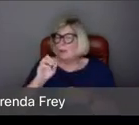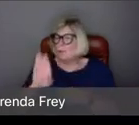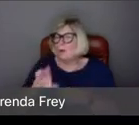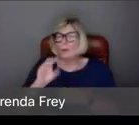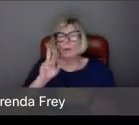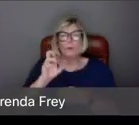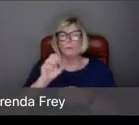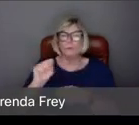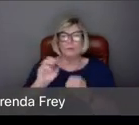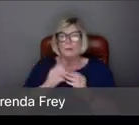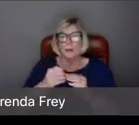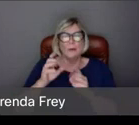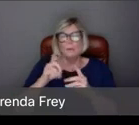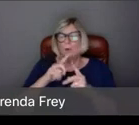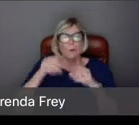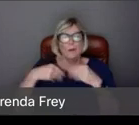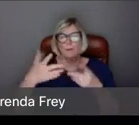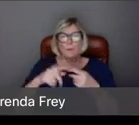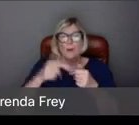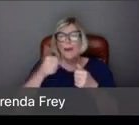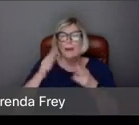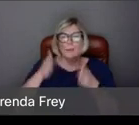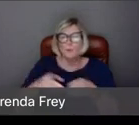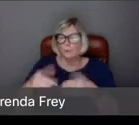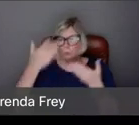anything like that to anyone that you do not know.